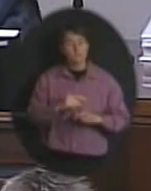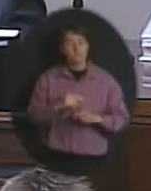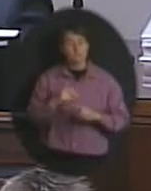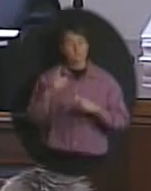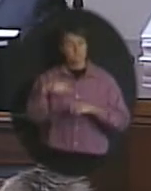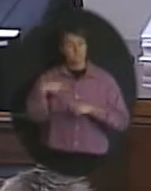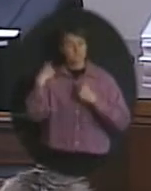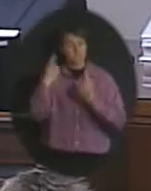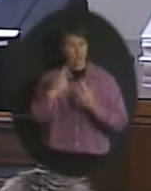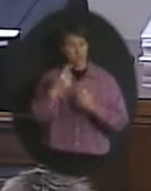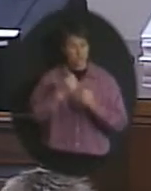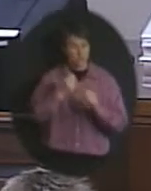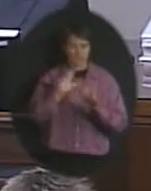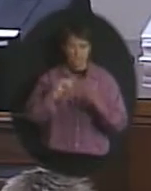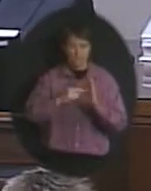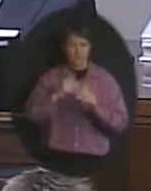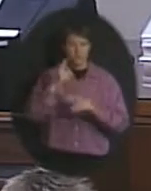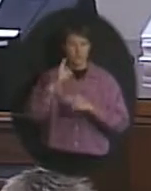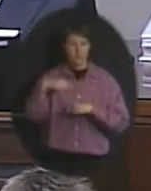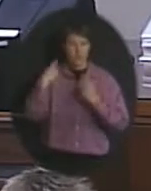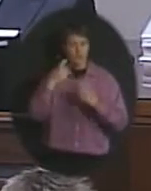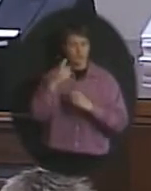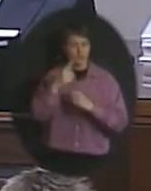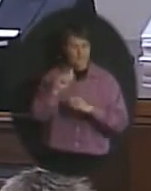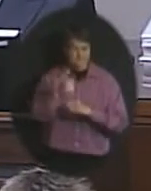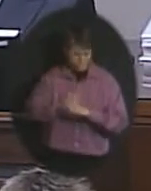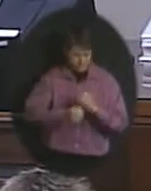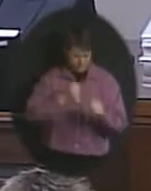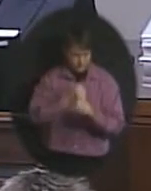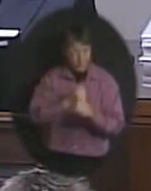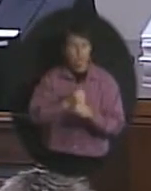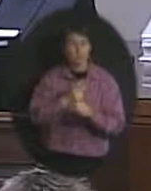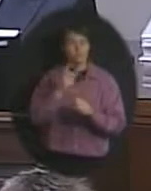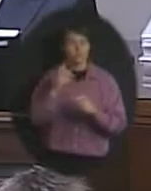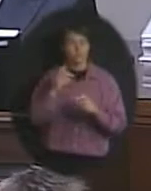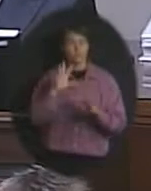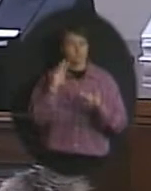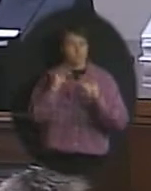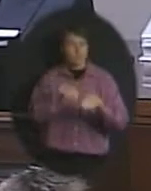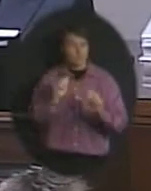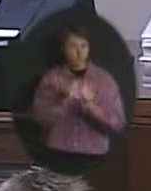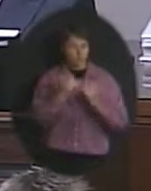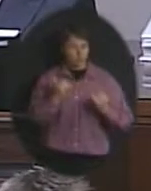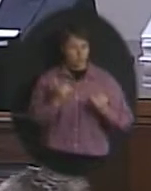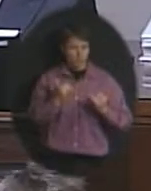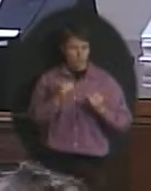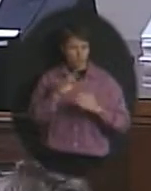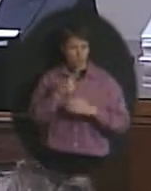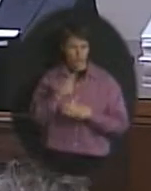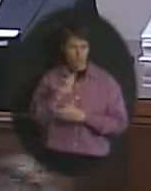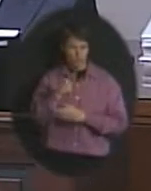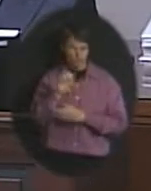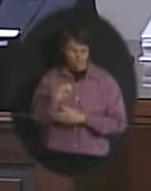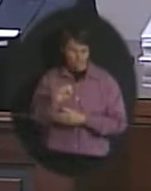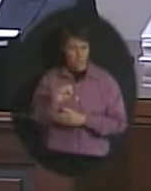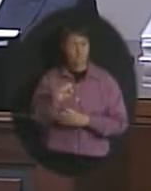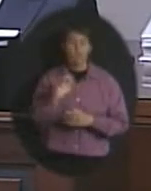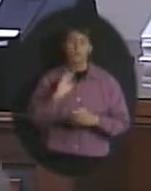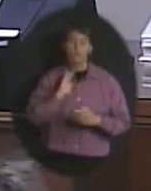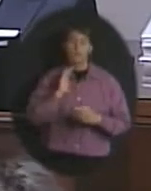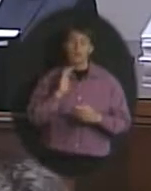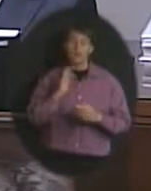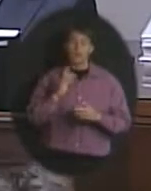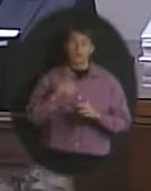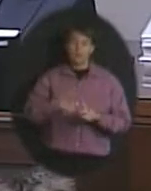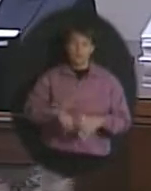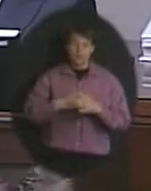a decade, of implementation with our current resources, our curriculum and revision cycle launched this past